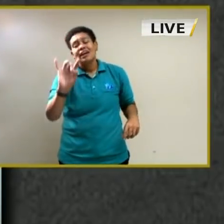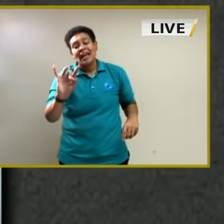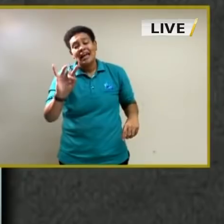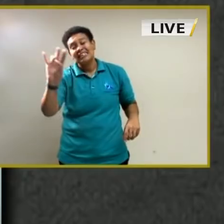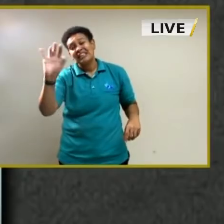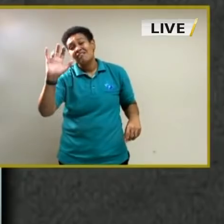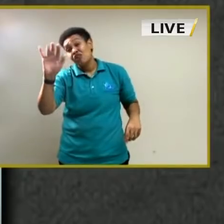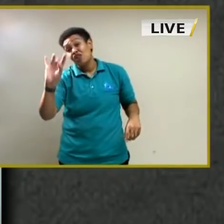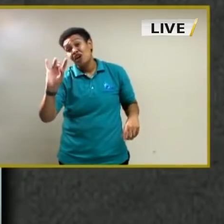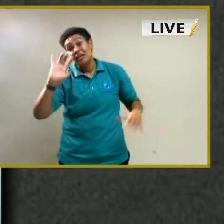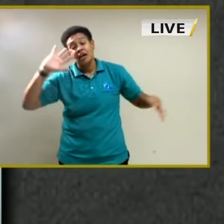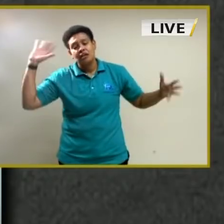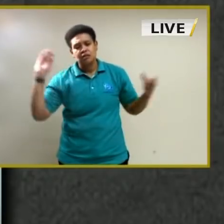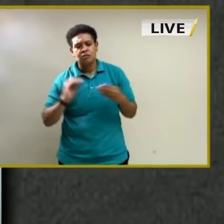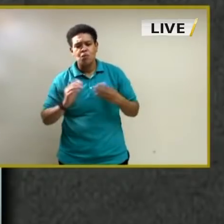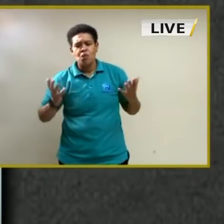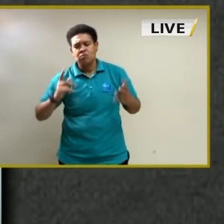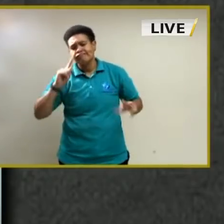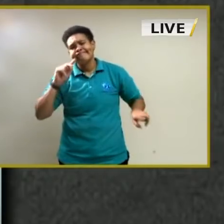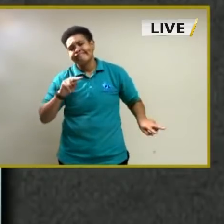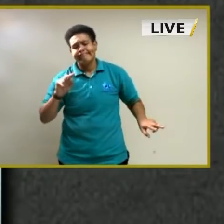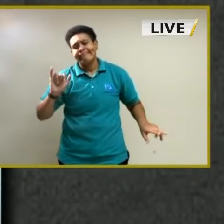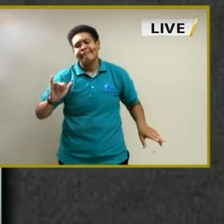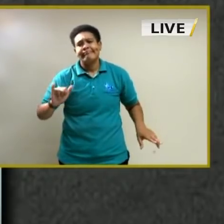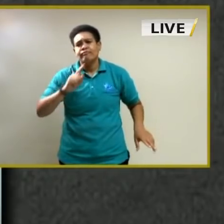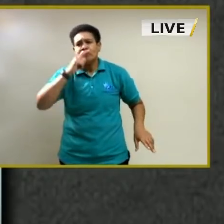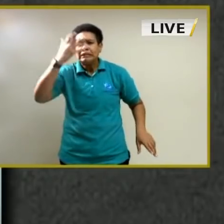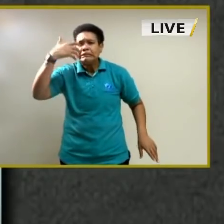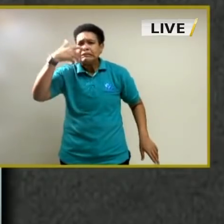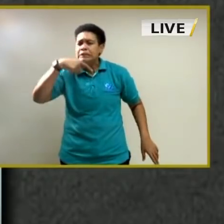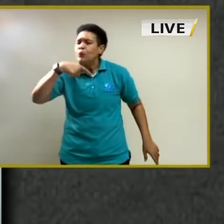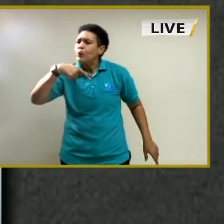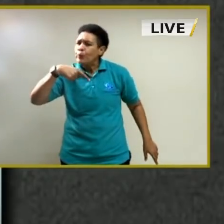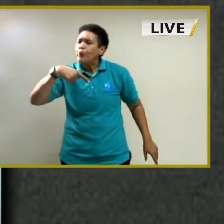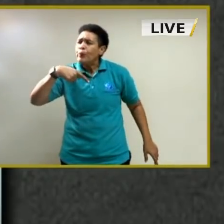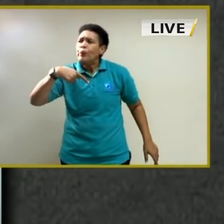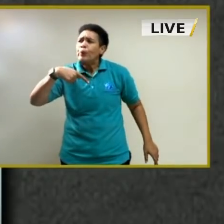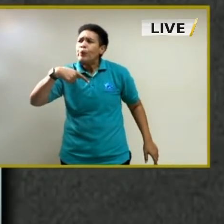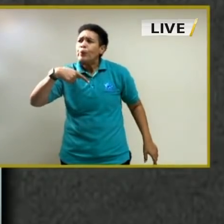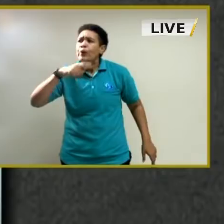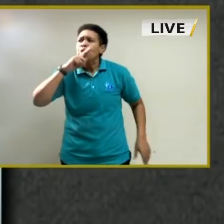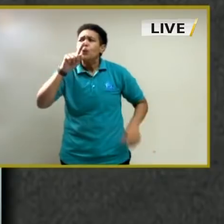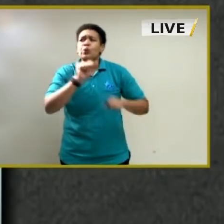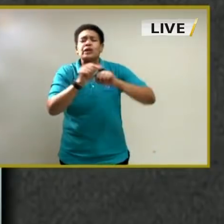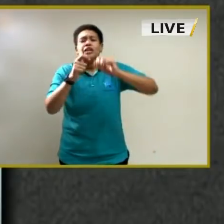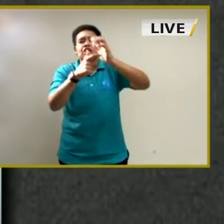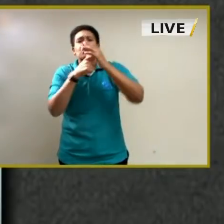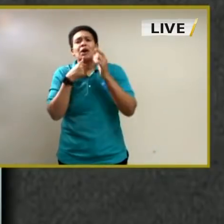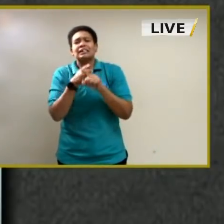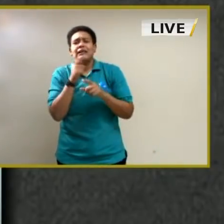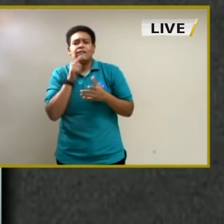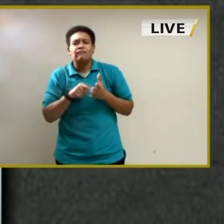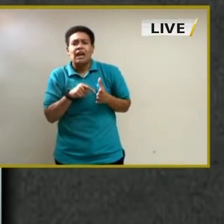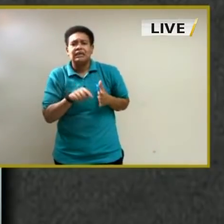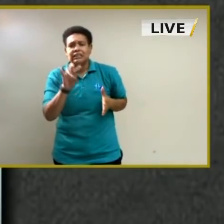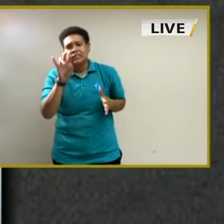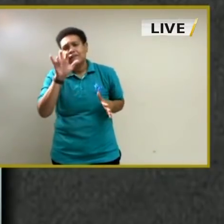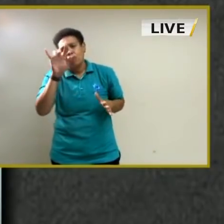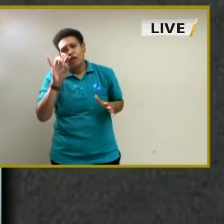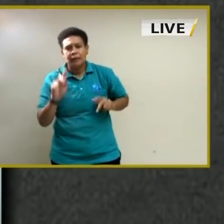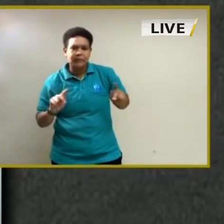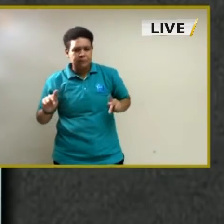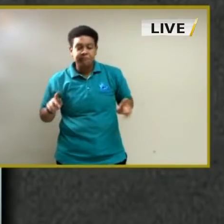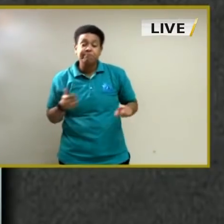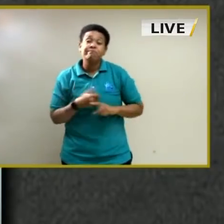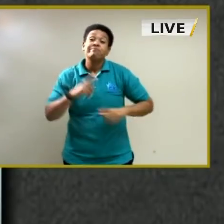738 into what may be deemed as serious and requiring investigation.